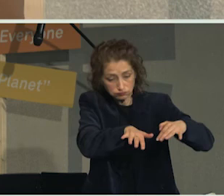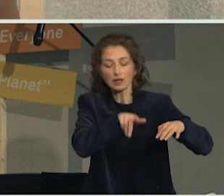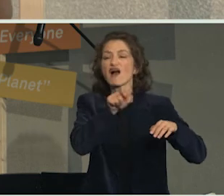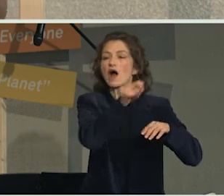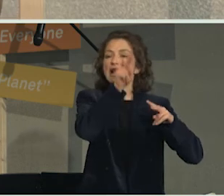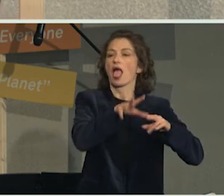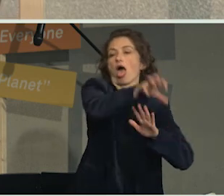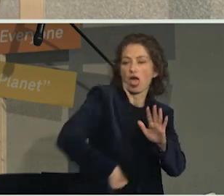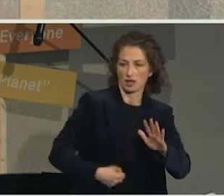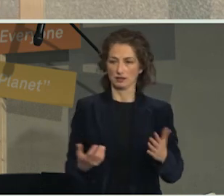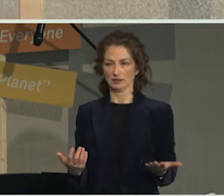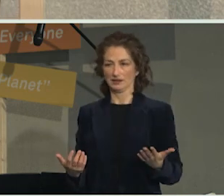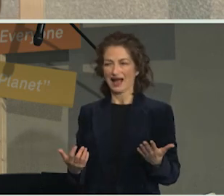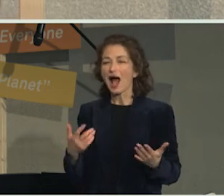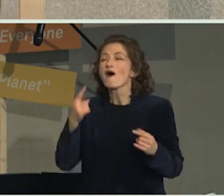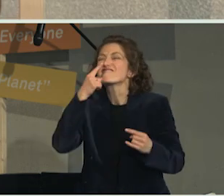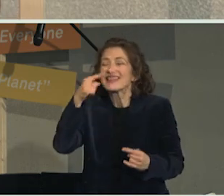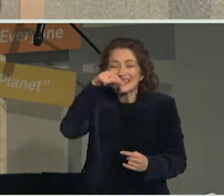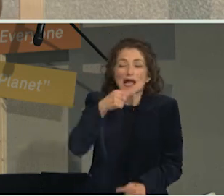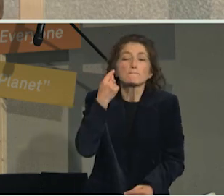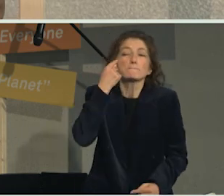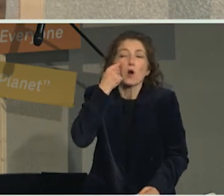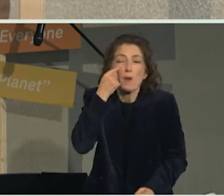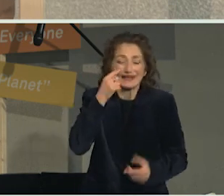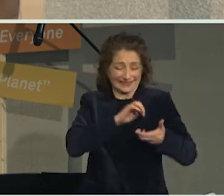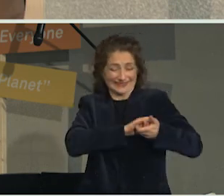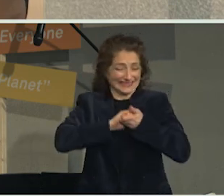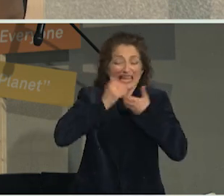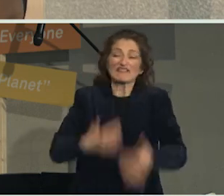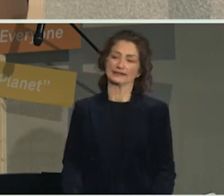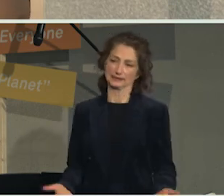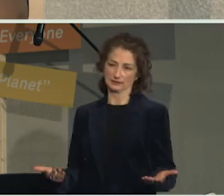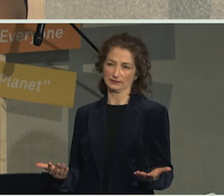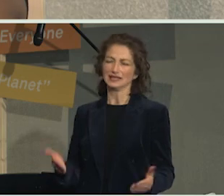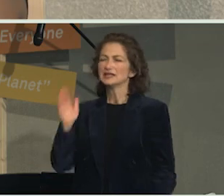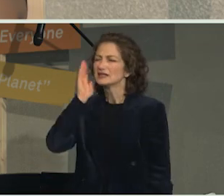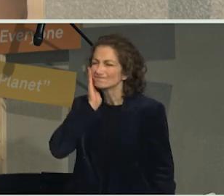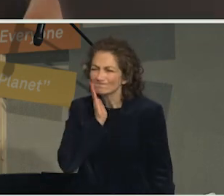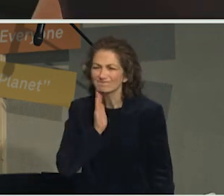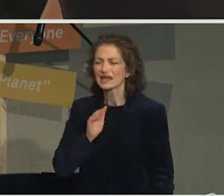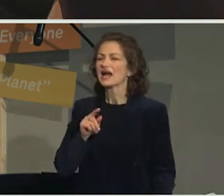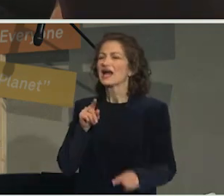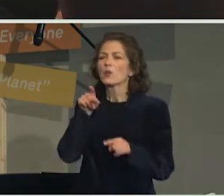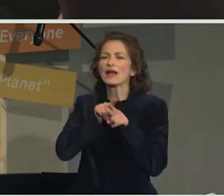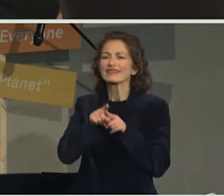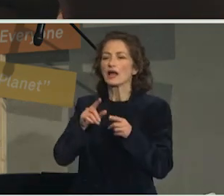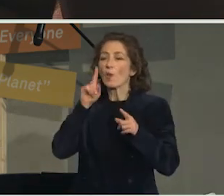society don't continue to hobble our efforts to create a better world for all of us. Mm.